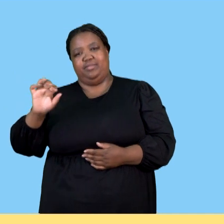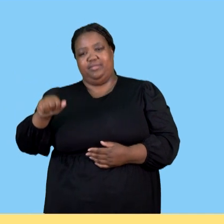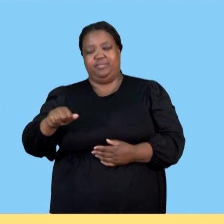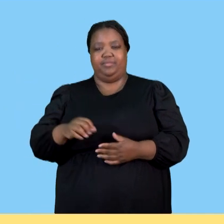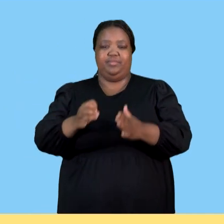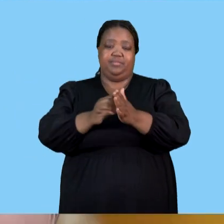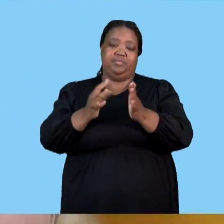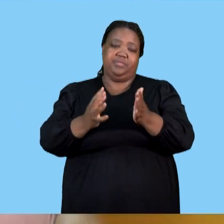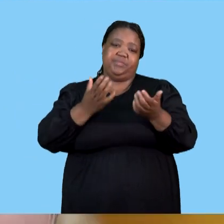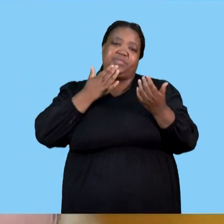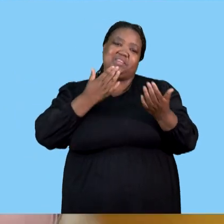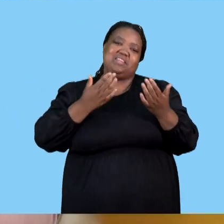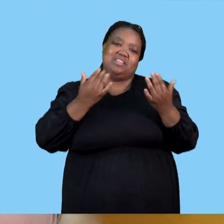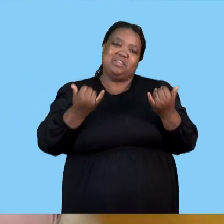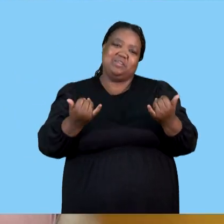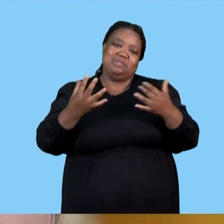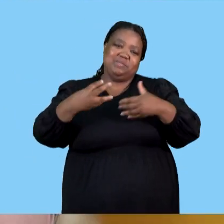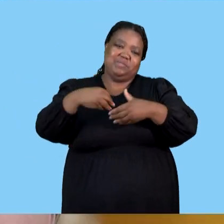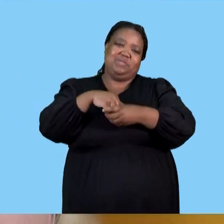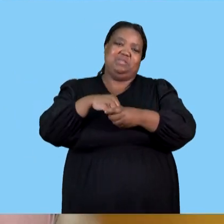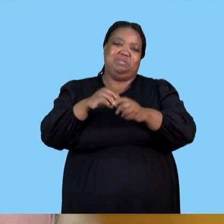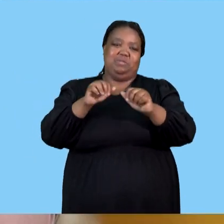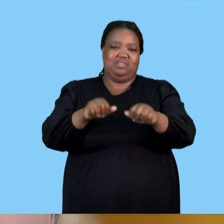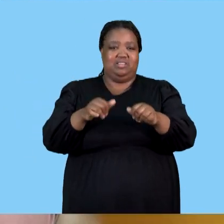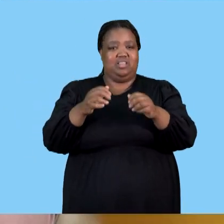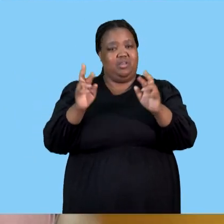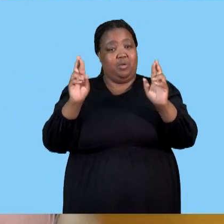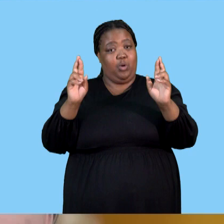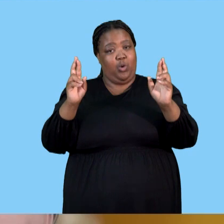39,475. Dear learners, thank you so much for joining me in today's